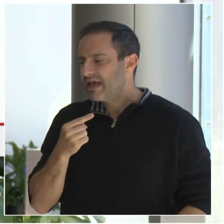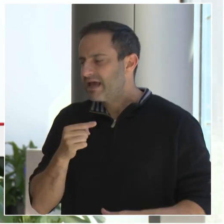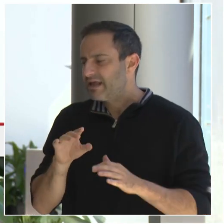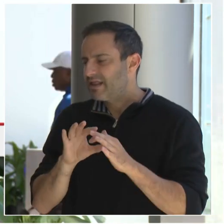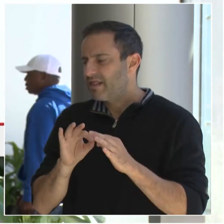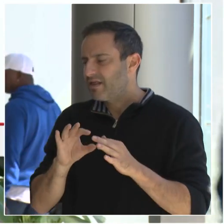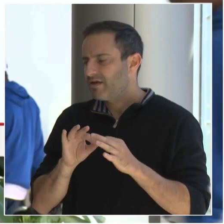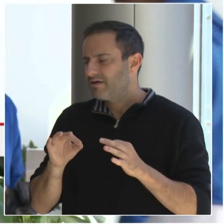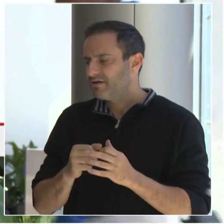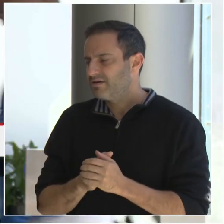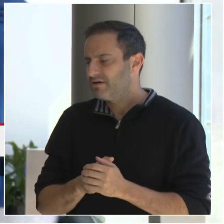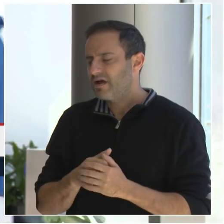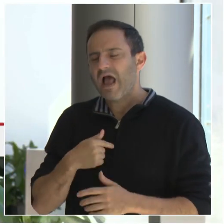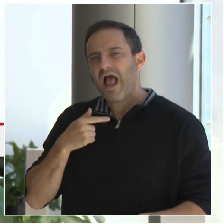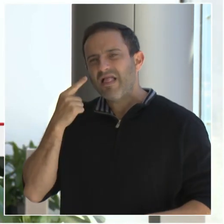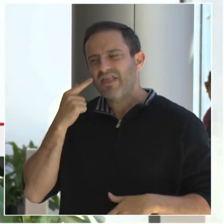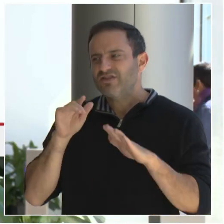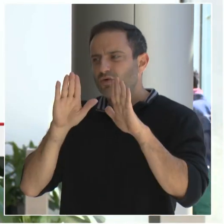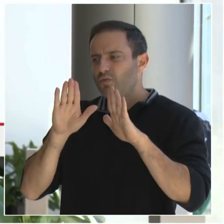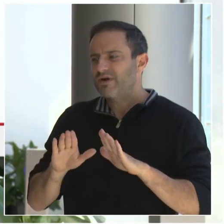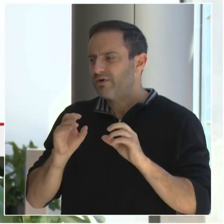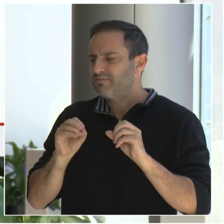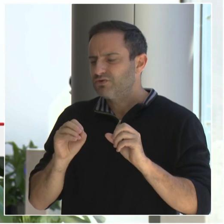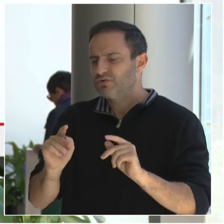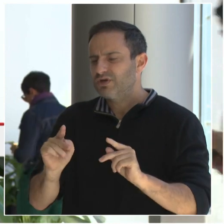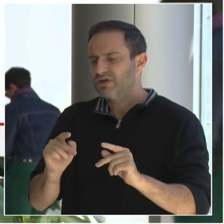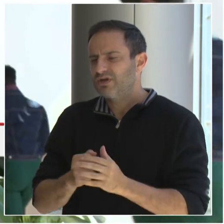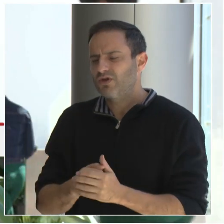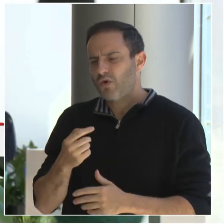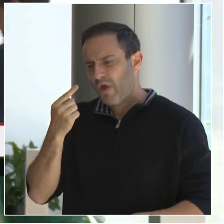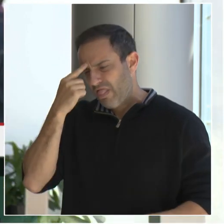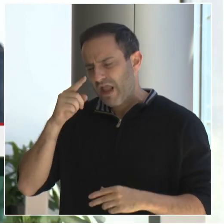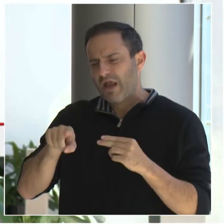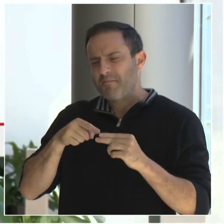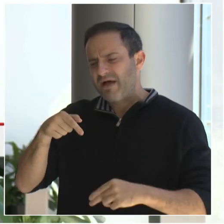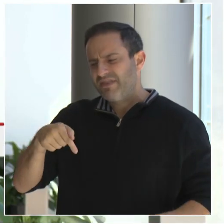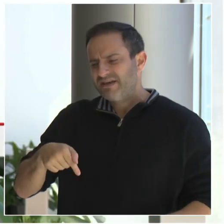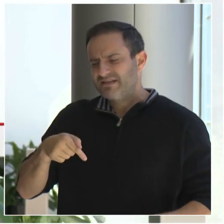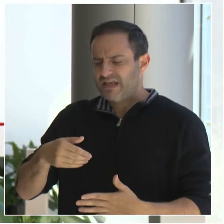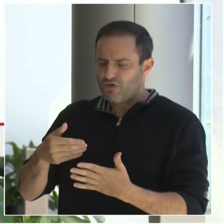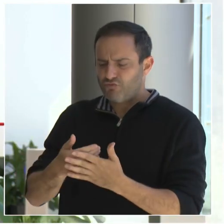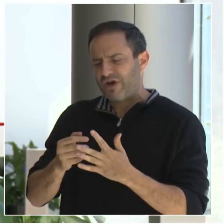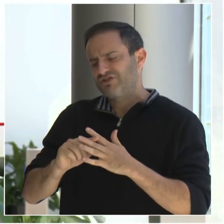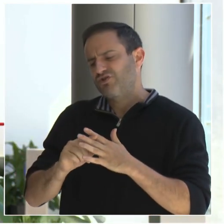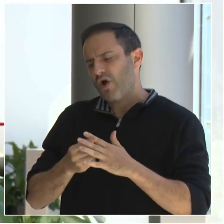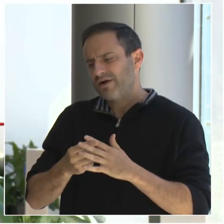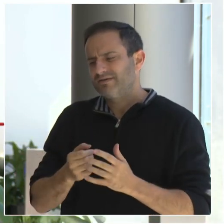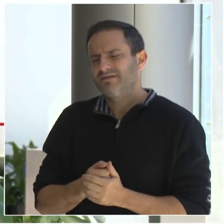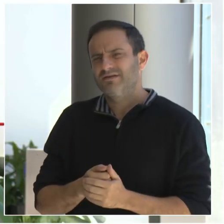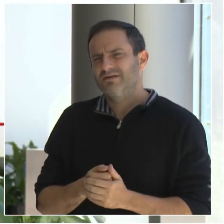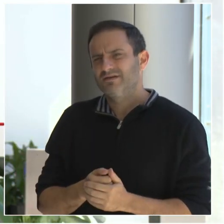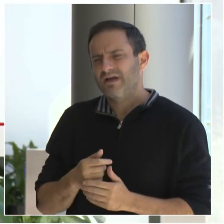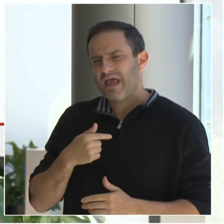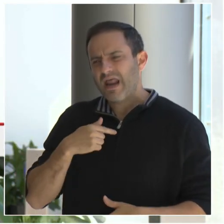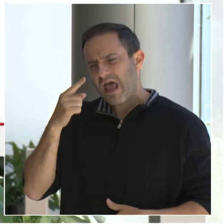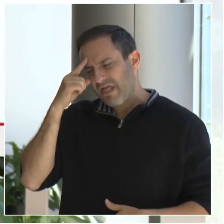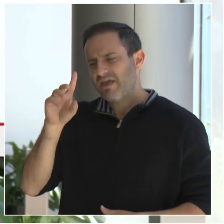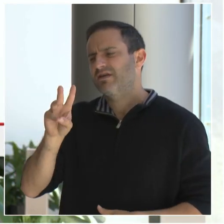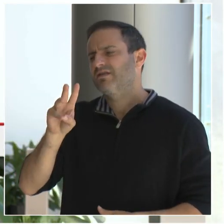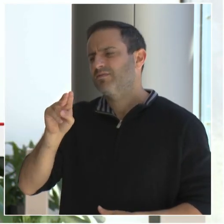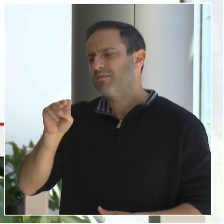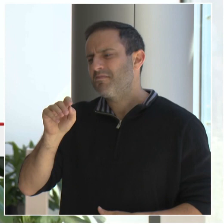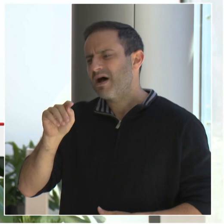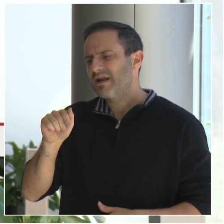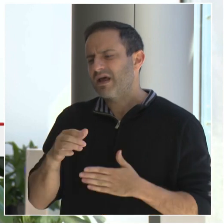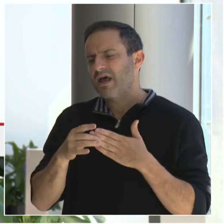it's very apt that it is a wonderful opportunity for us to really think about this as such a fresh start. And I think it's WMATA leading by example as well. This